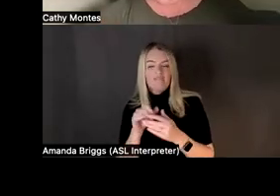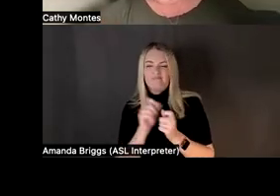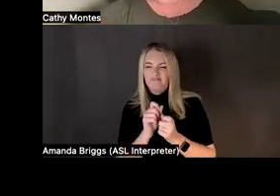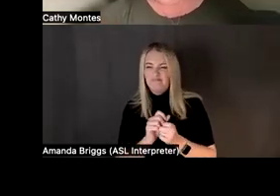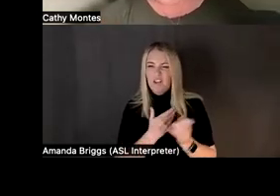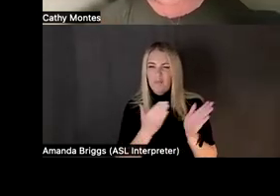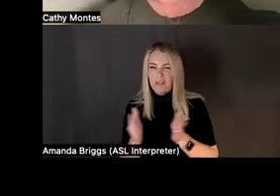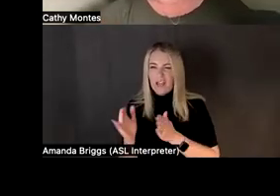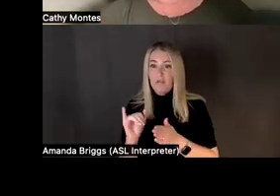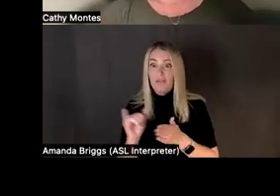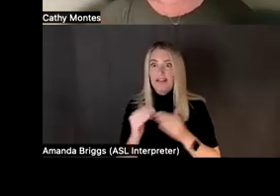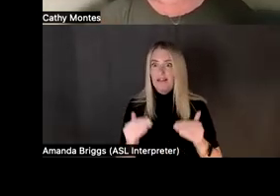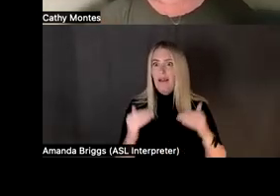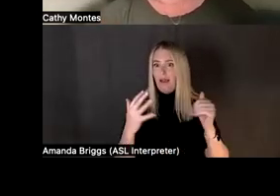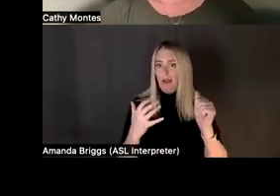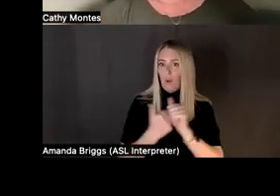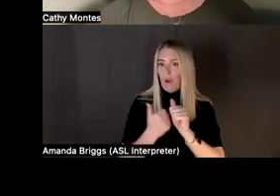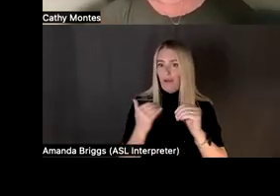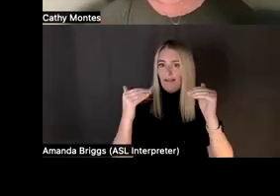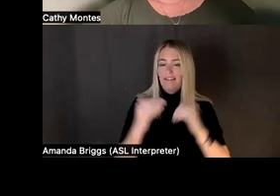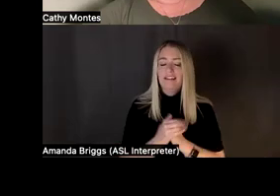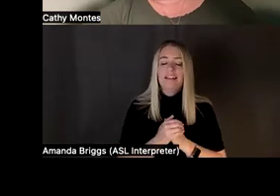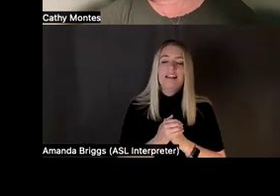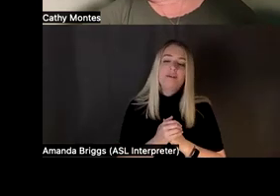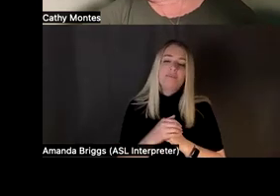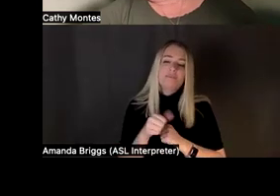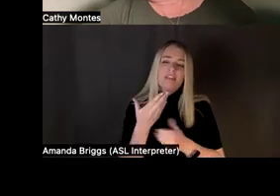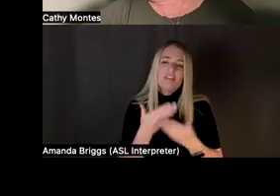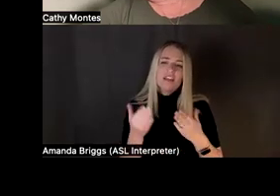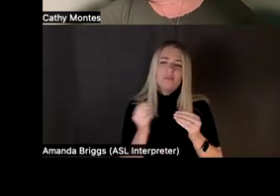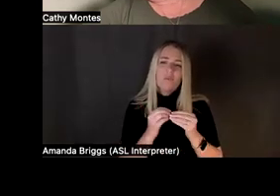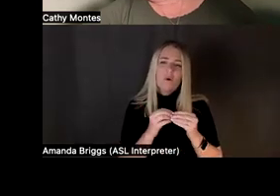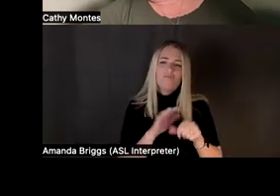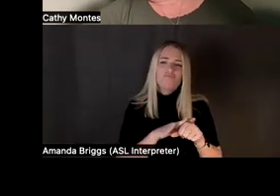That's an upgrade. The other things are really more kind of